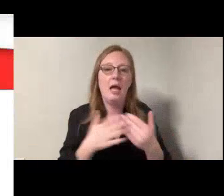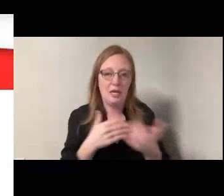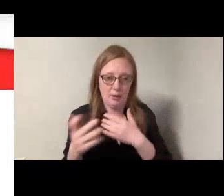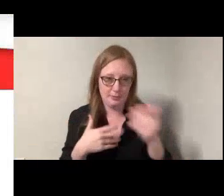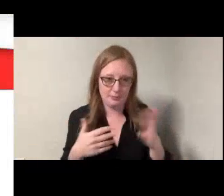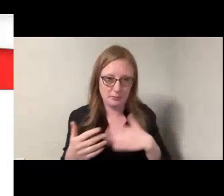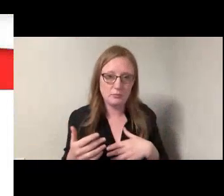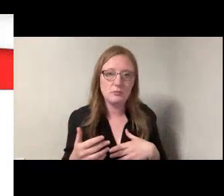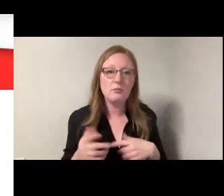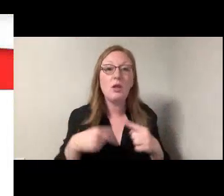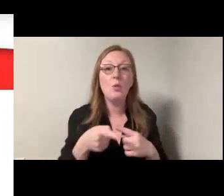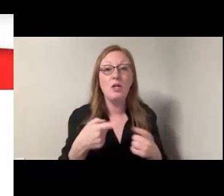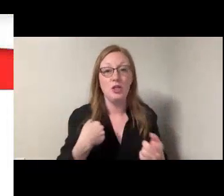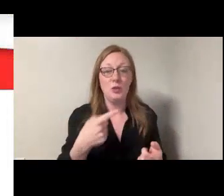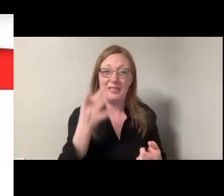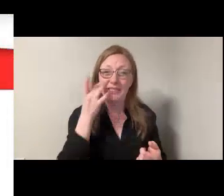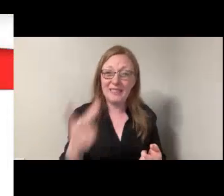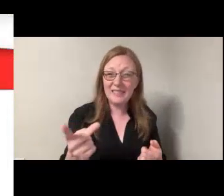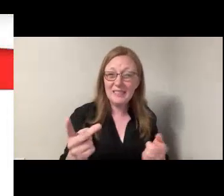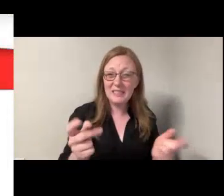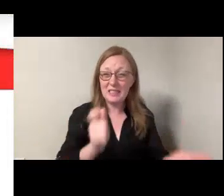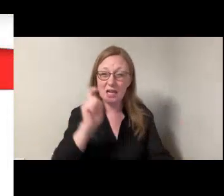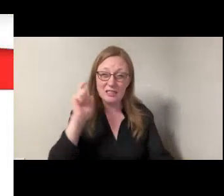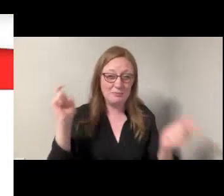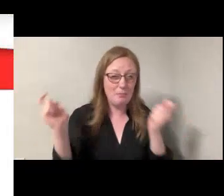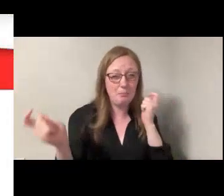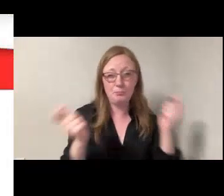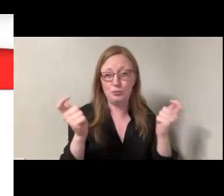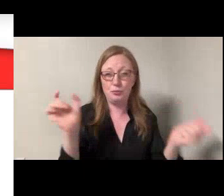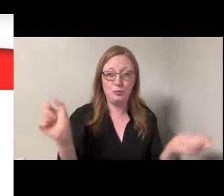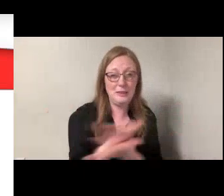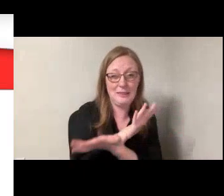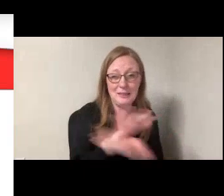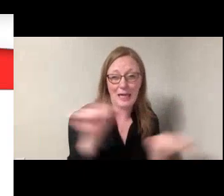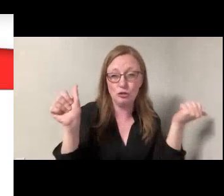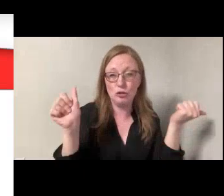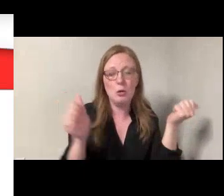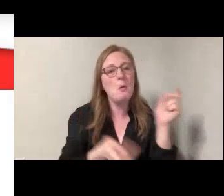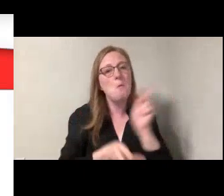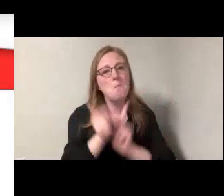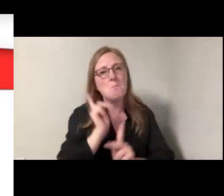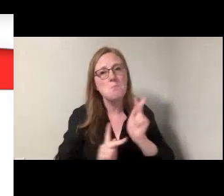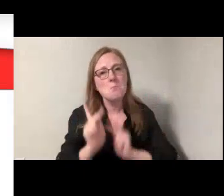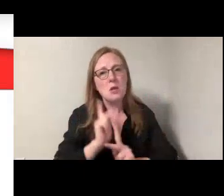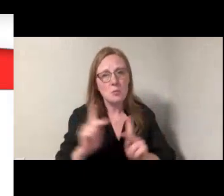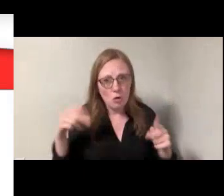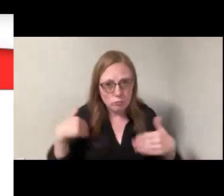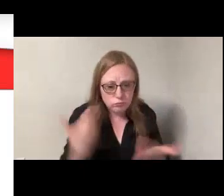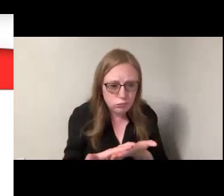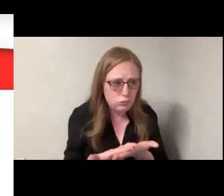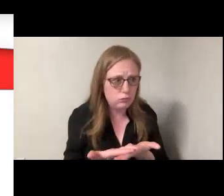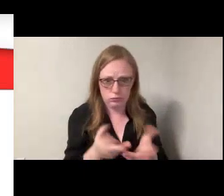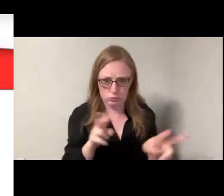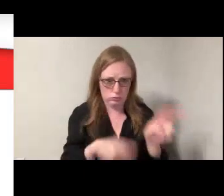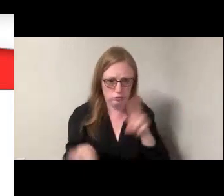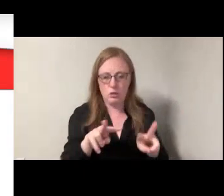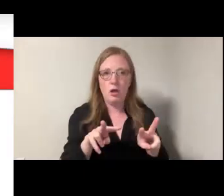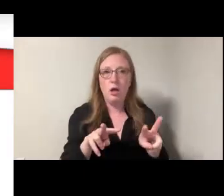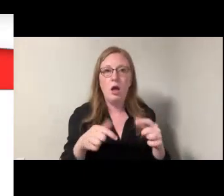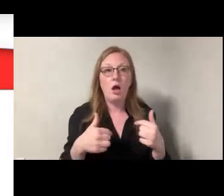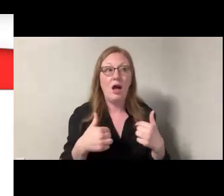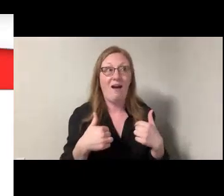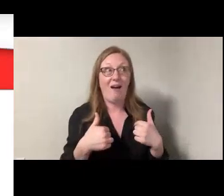when you get in a big disaster, most people that come in big catastrophic disasters like that, I had suddenly 4